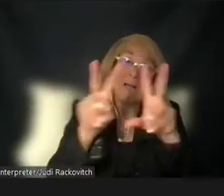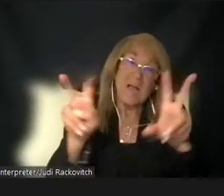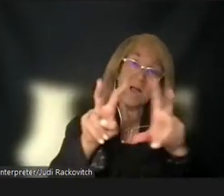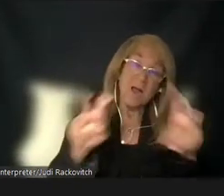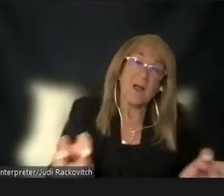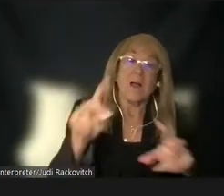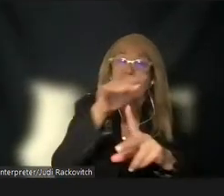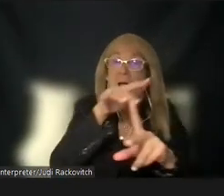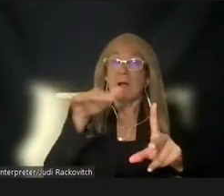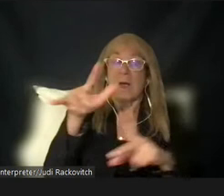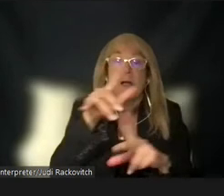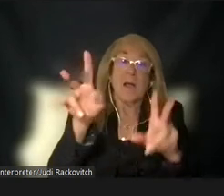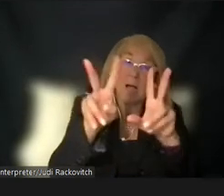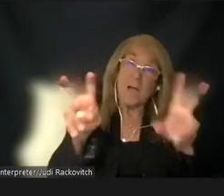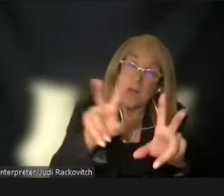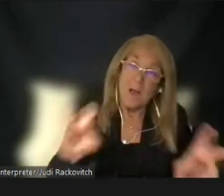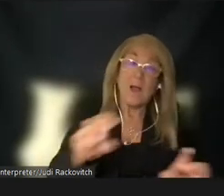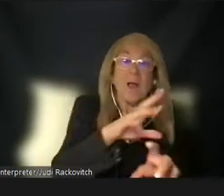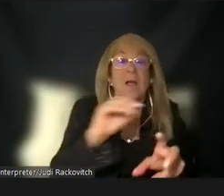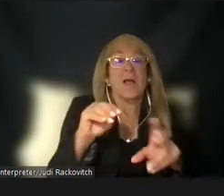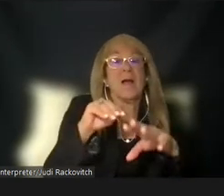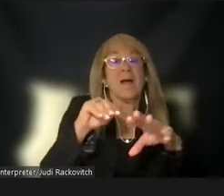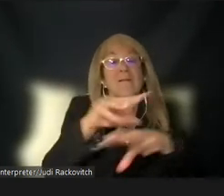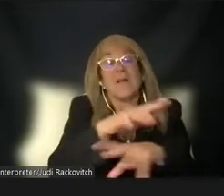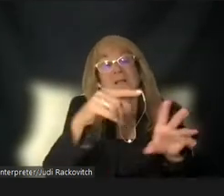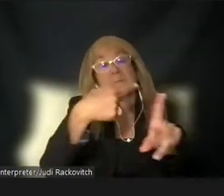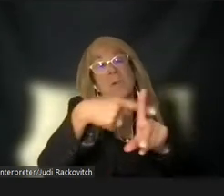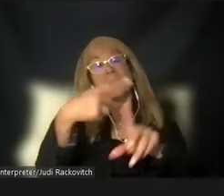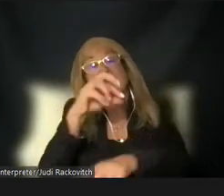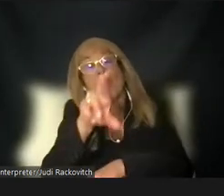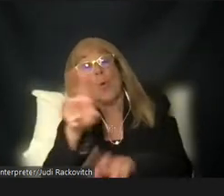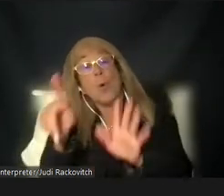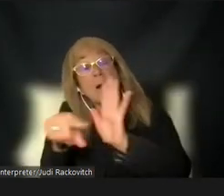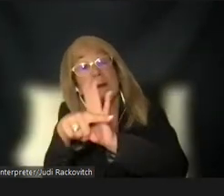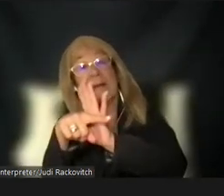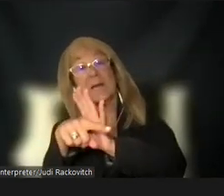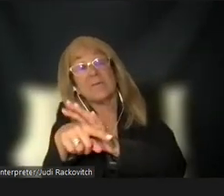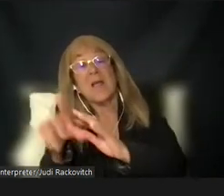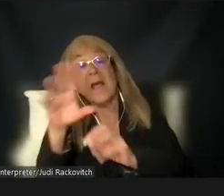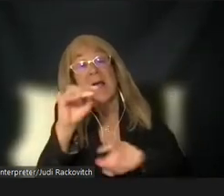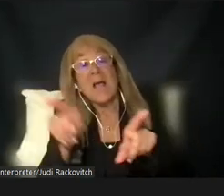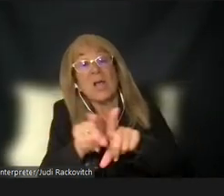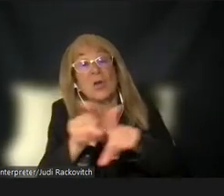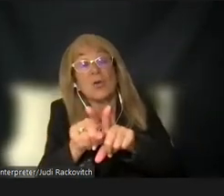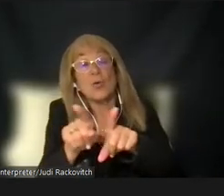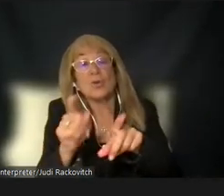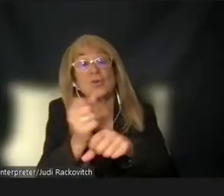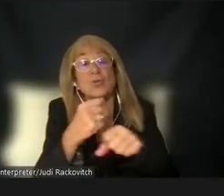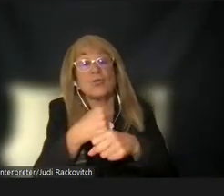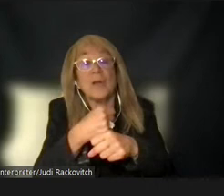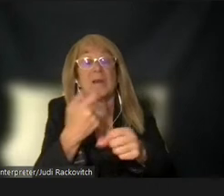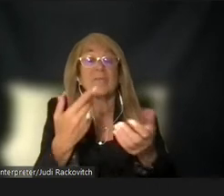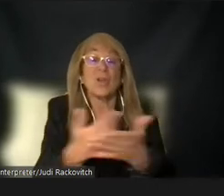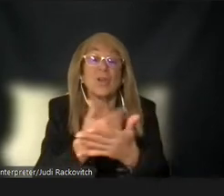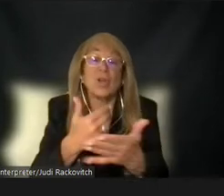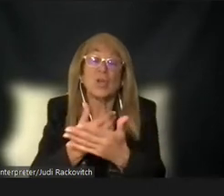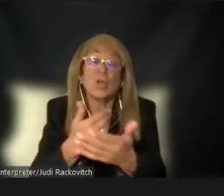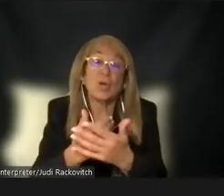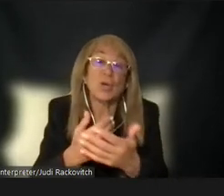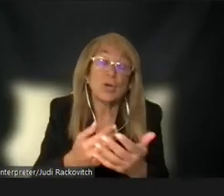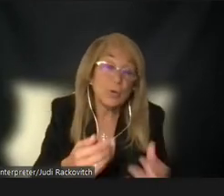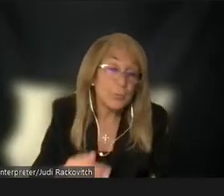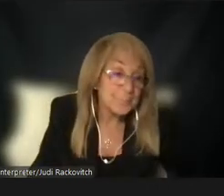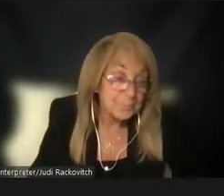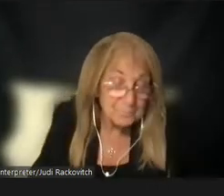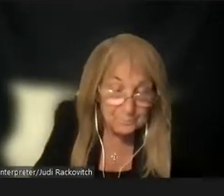assess and identify the range of effects, positive or negative. And there would be creation of a new revenue stream for investment in subways, buses, and